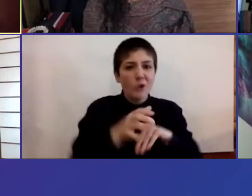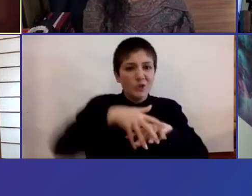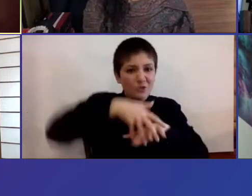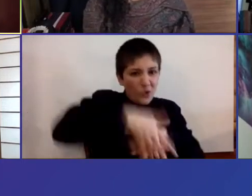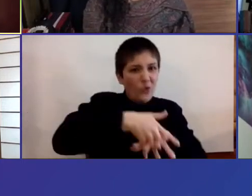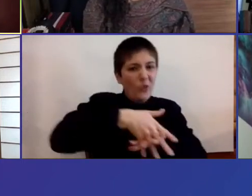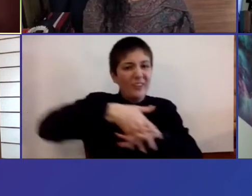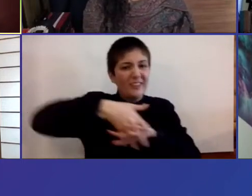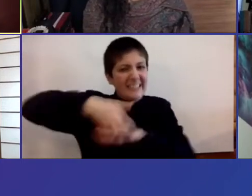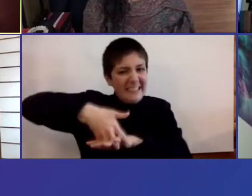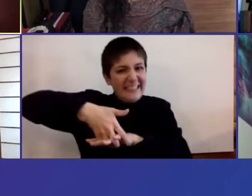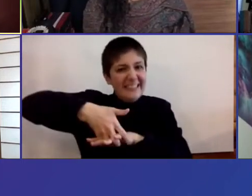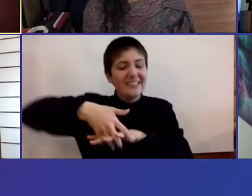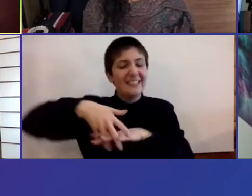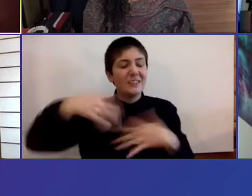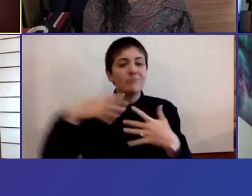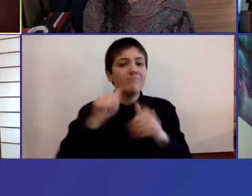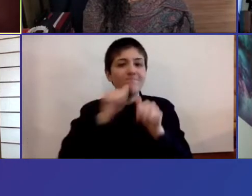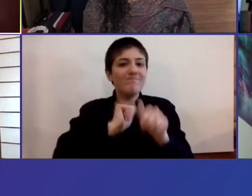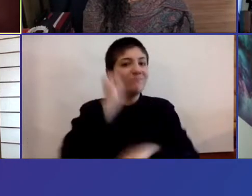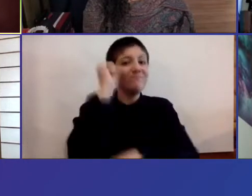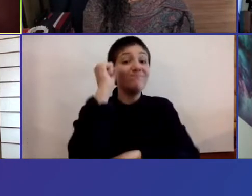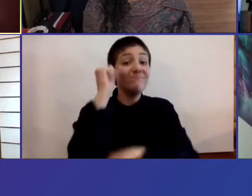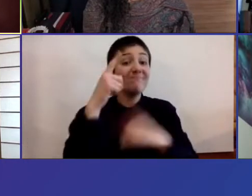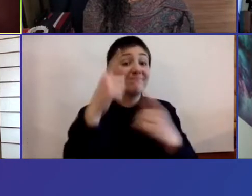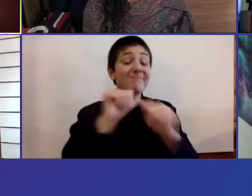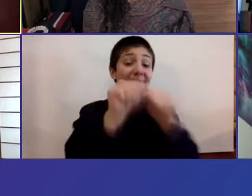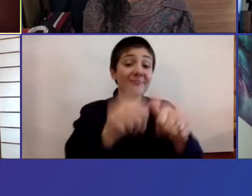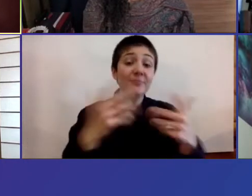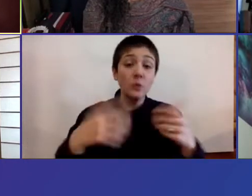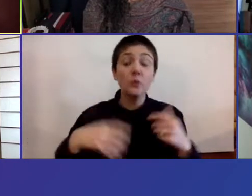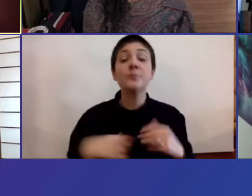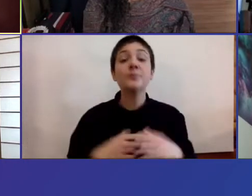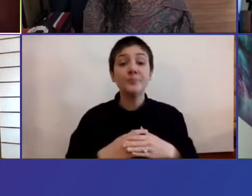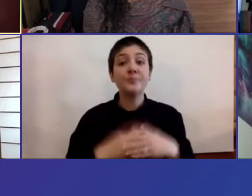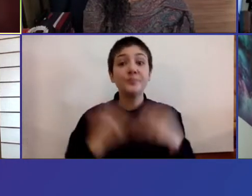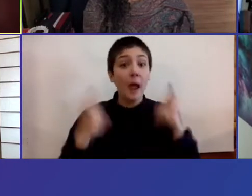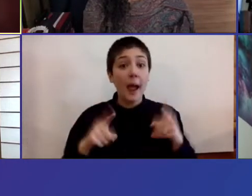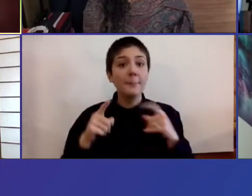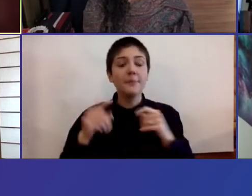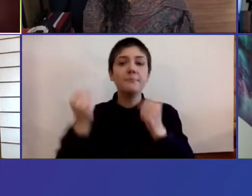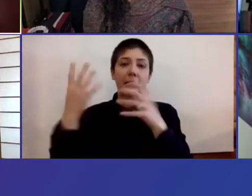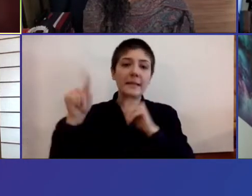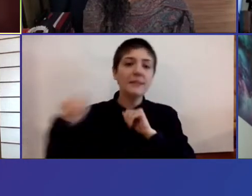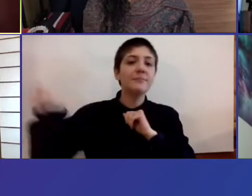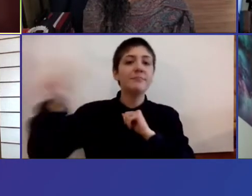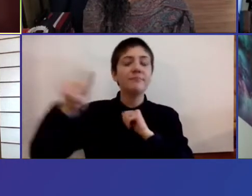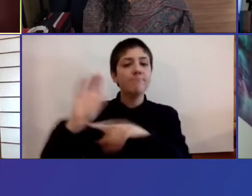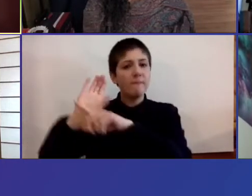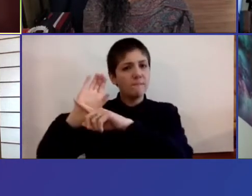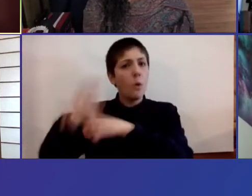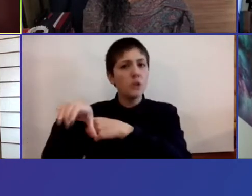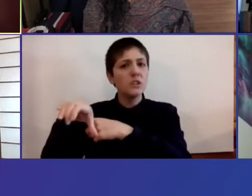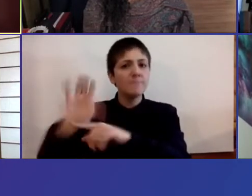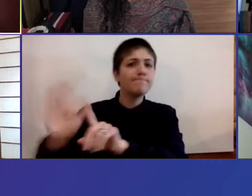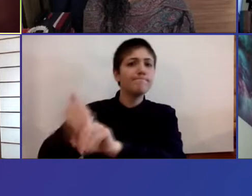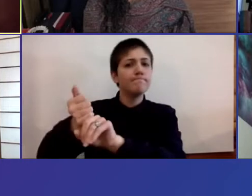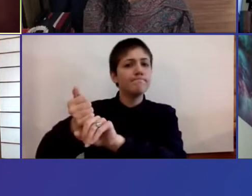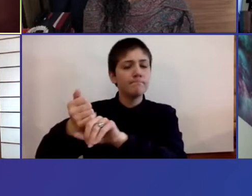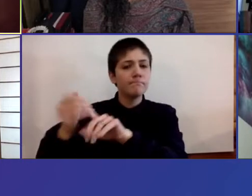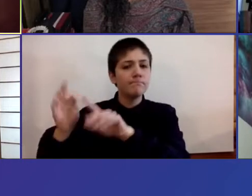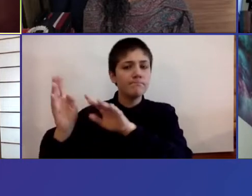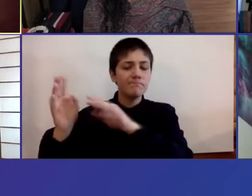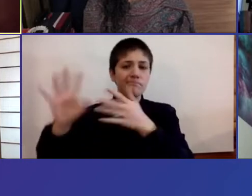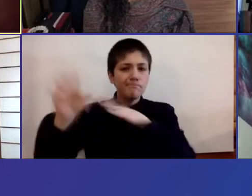to the New World, the so-called New World, the Western world, where we came by force. A lot